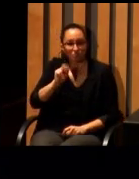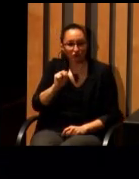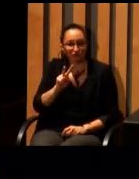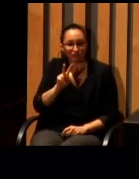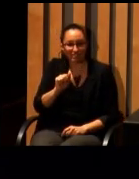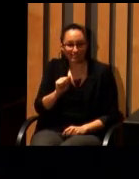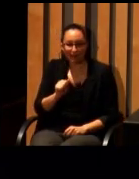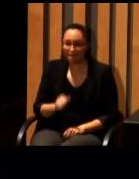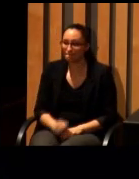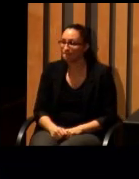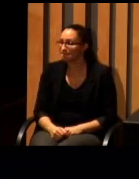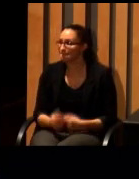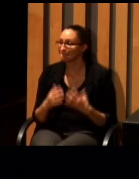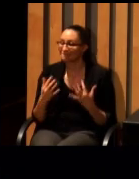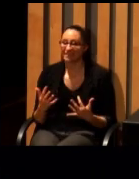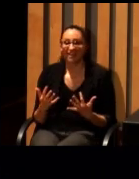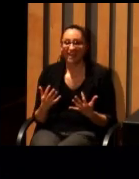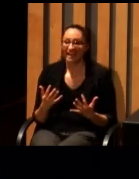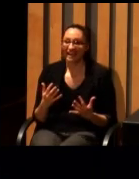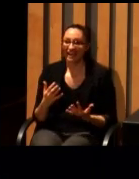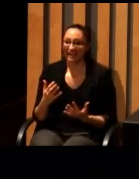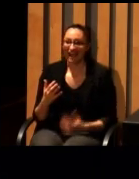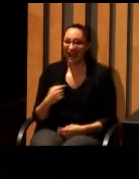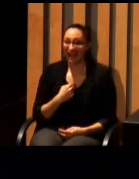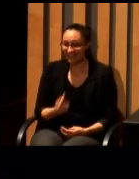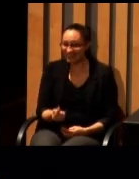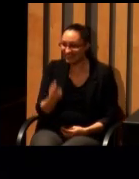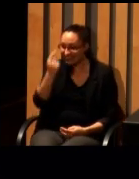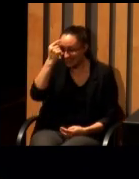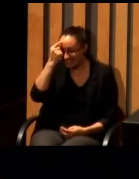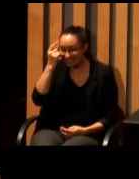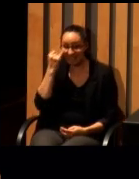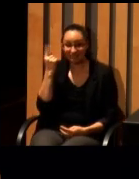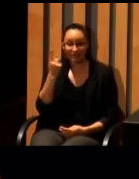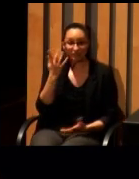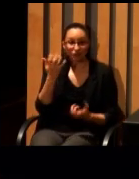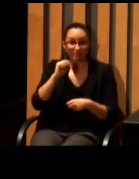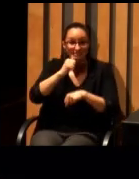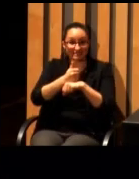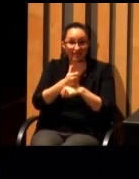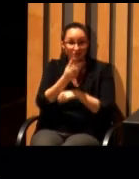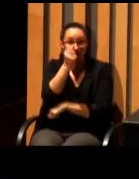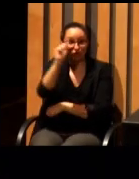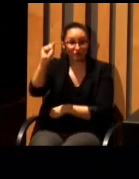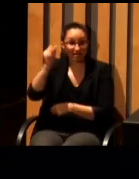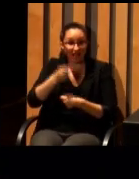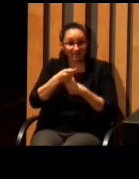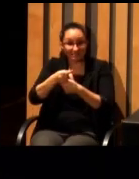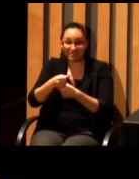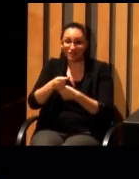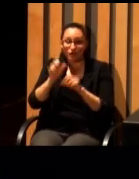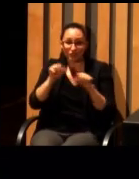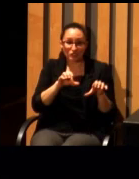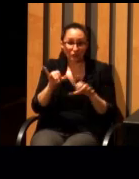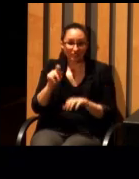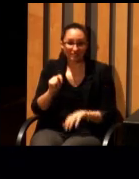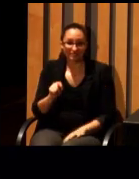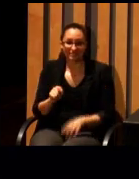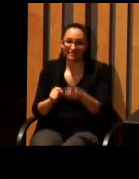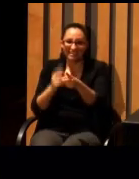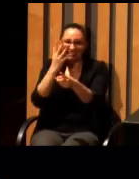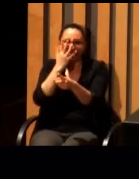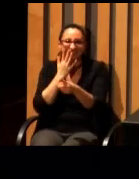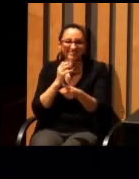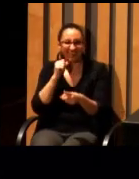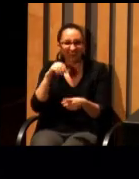I got to think that there's got to be some place if someone wanted to organize a protest in Prince George's County. Too bad they're not still at Carlisle.